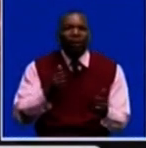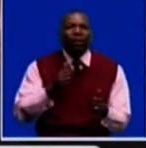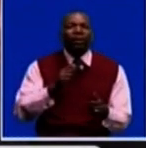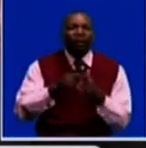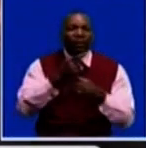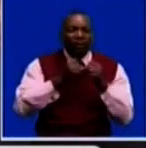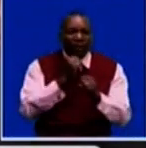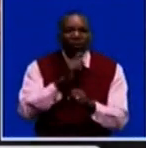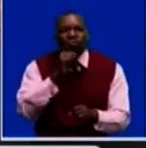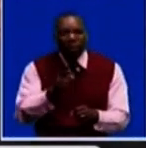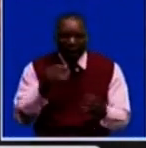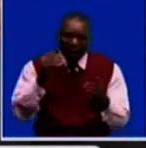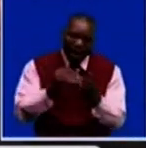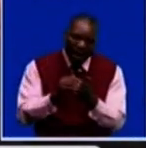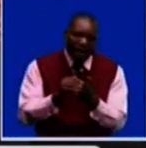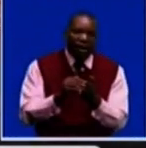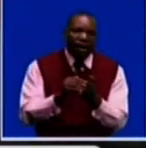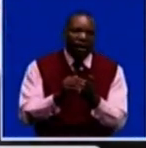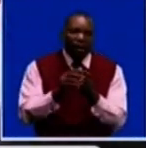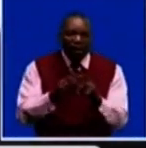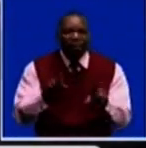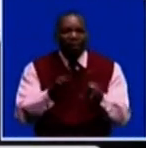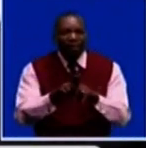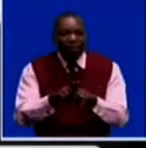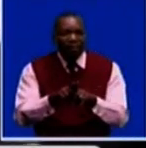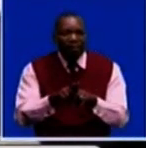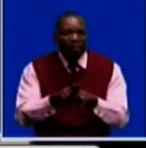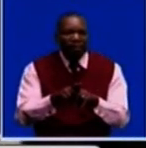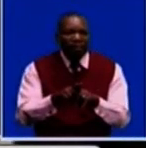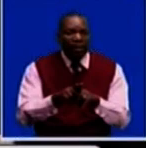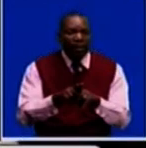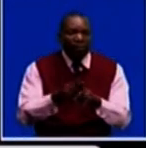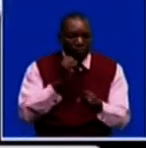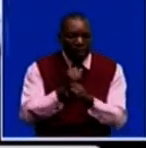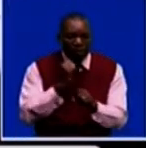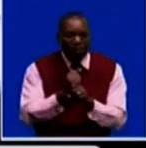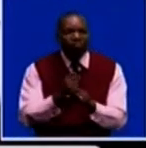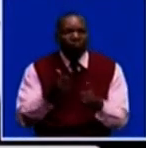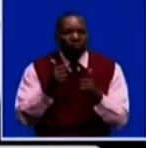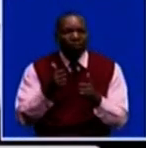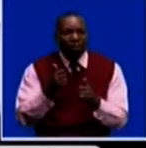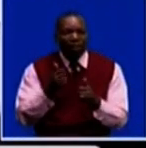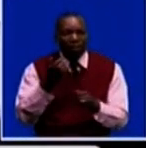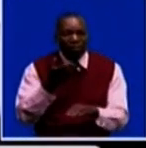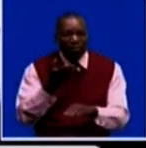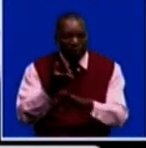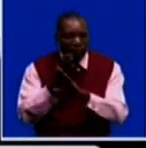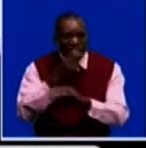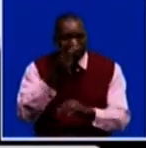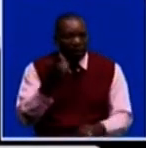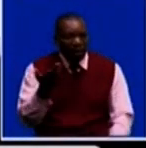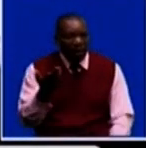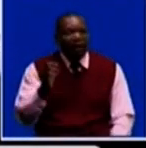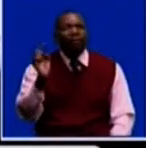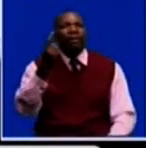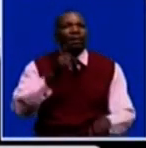year you're here again, because this sort of efficiency we haven't seen before. This is the first time we